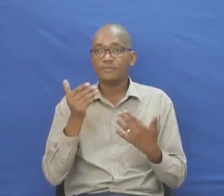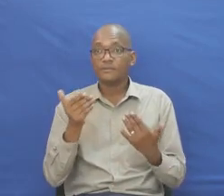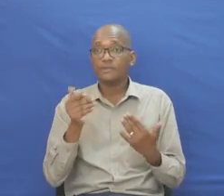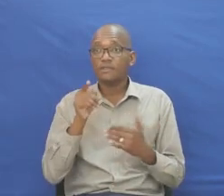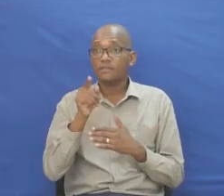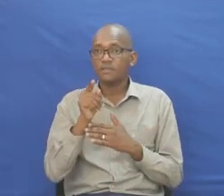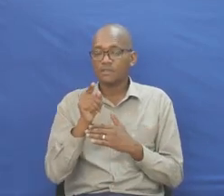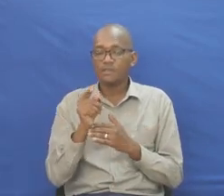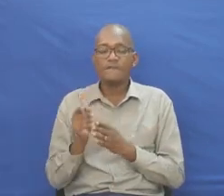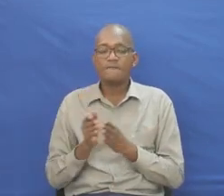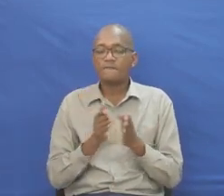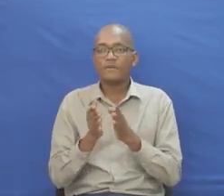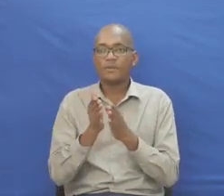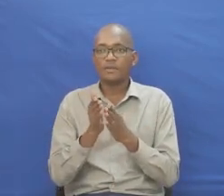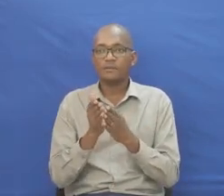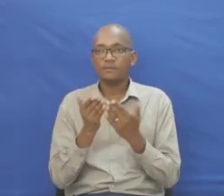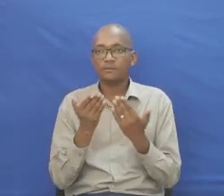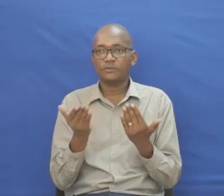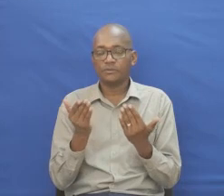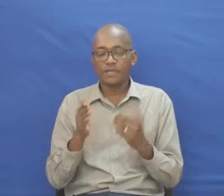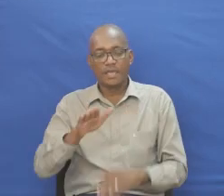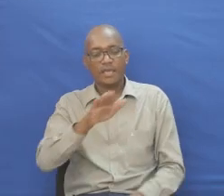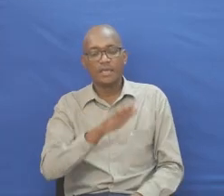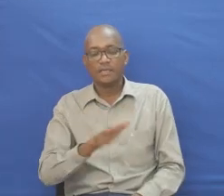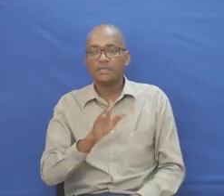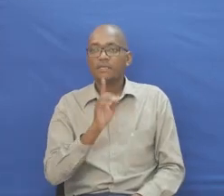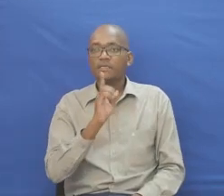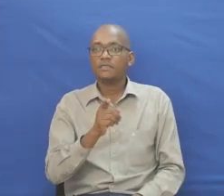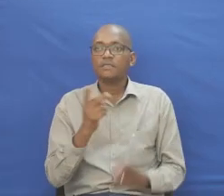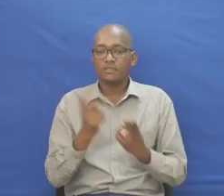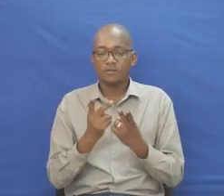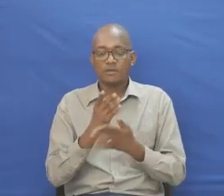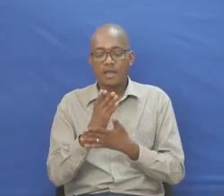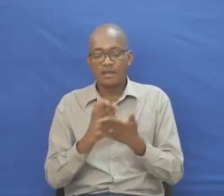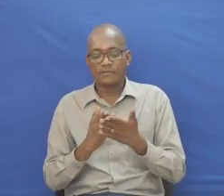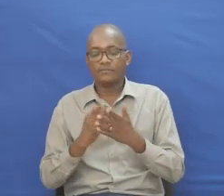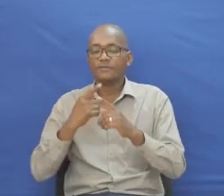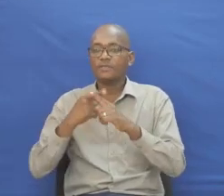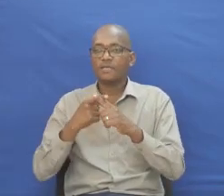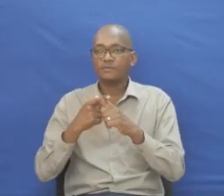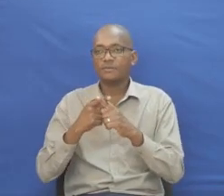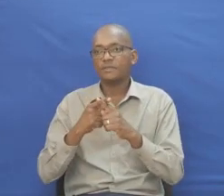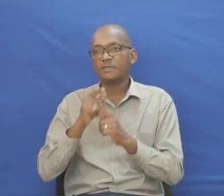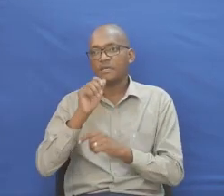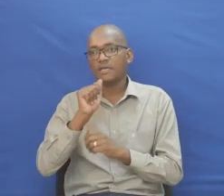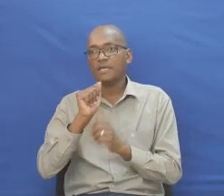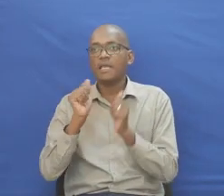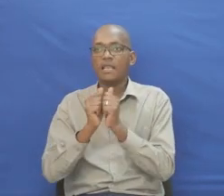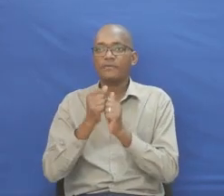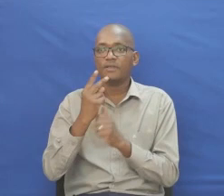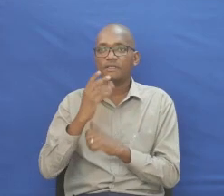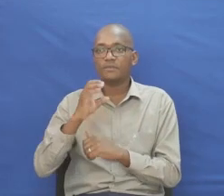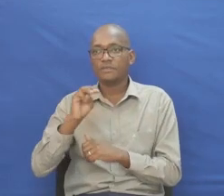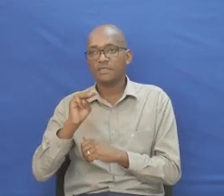So it's just a matter of substituting in our formula. Our area will be equals to a half times A, which